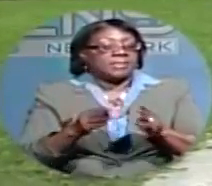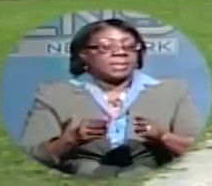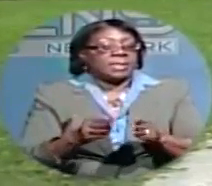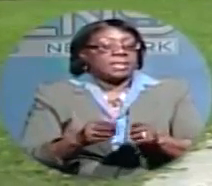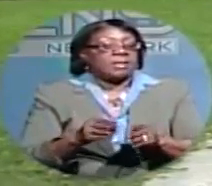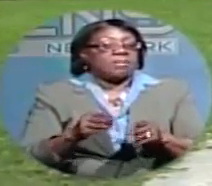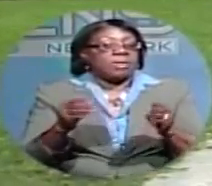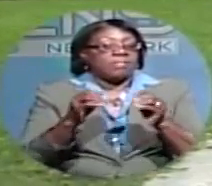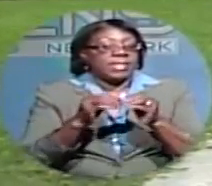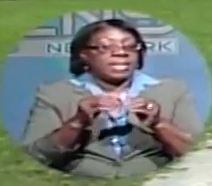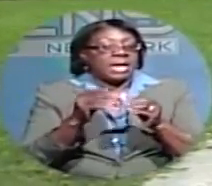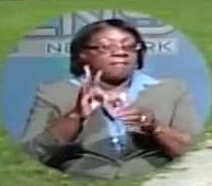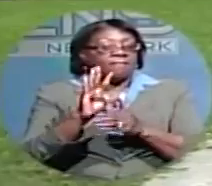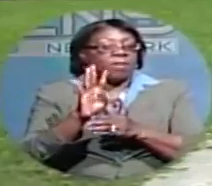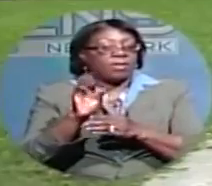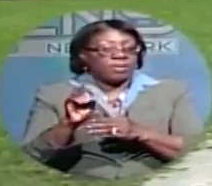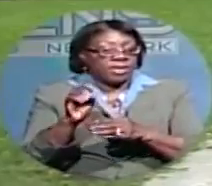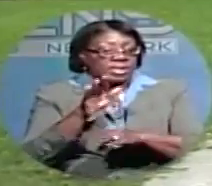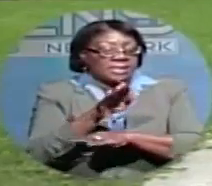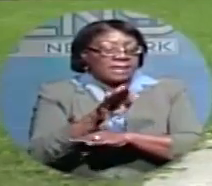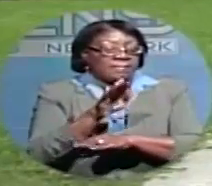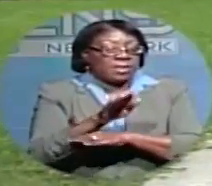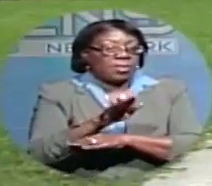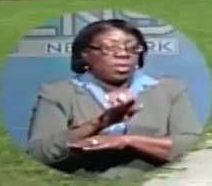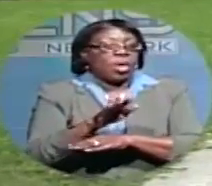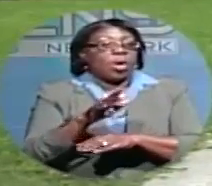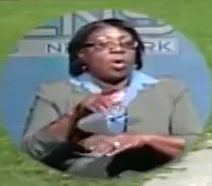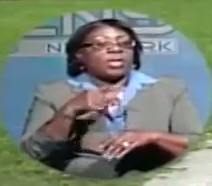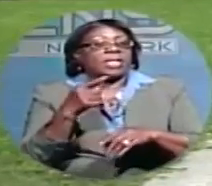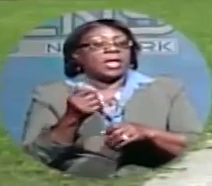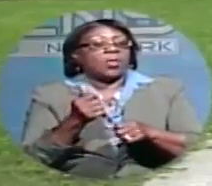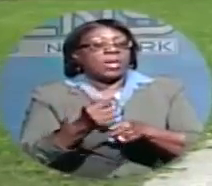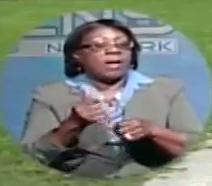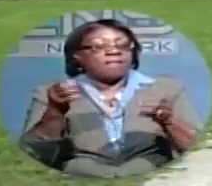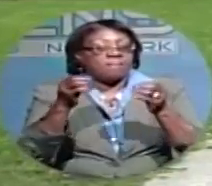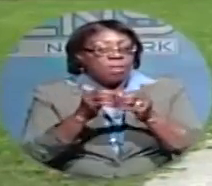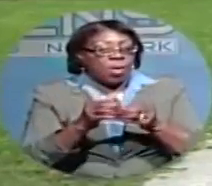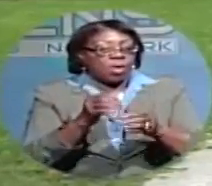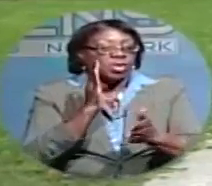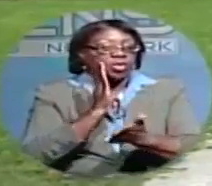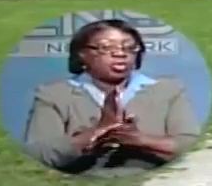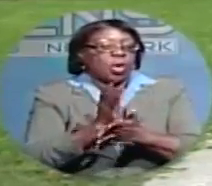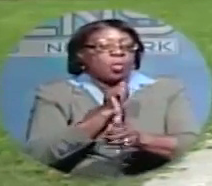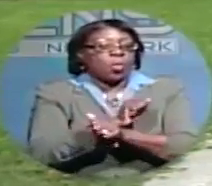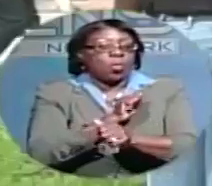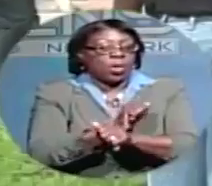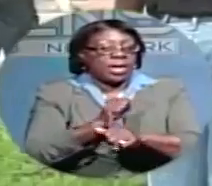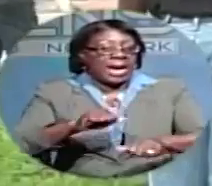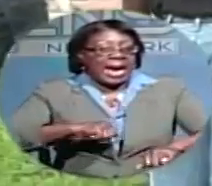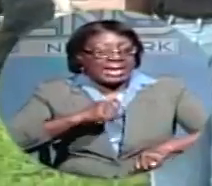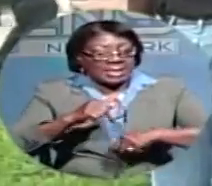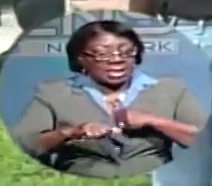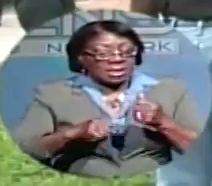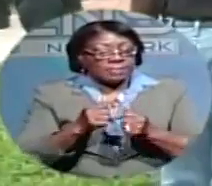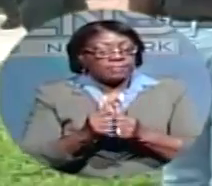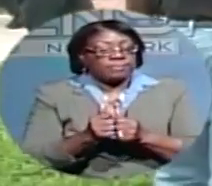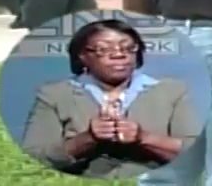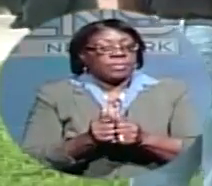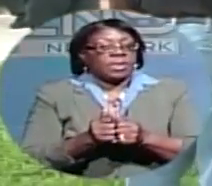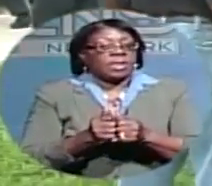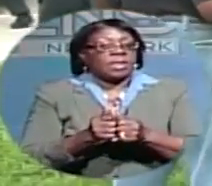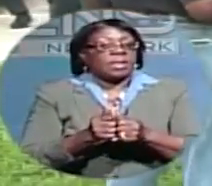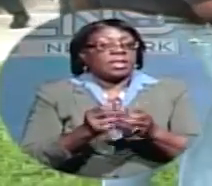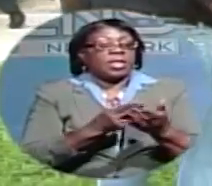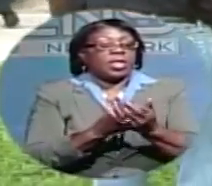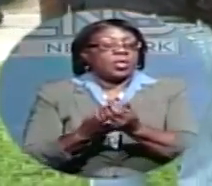this afternoon to revert his decision or face industrial consequences. The manager's union has also garnered the support of the